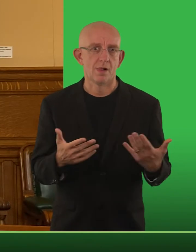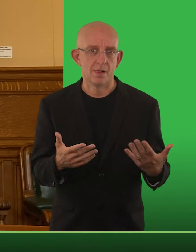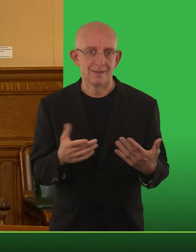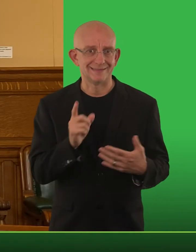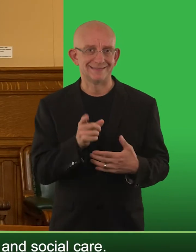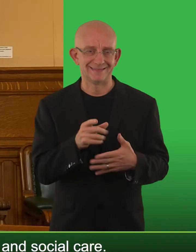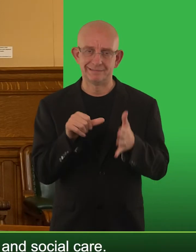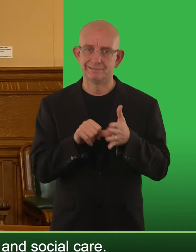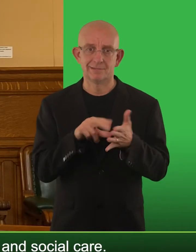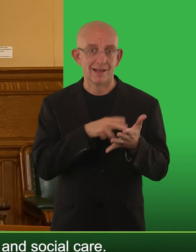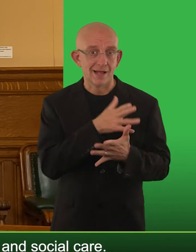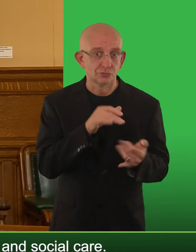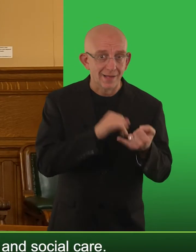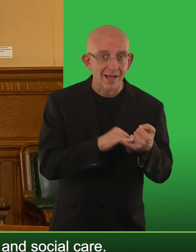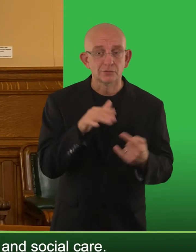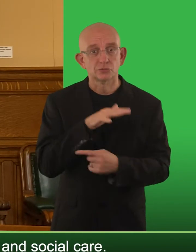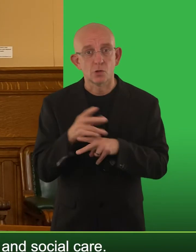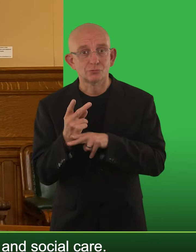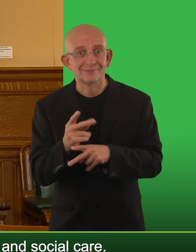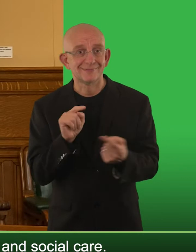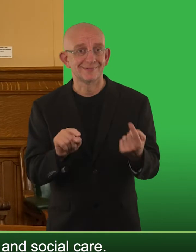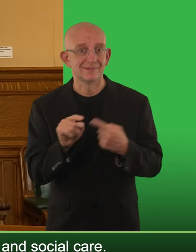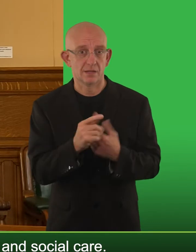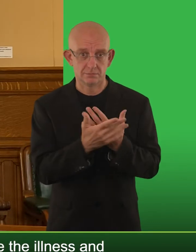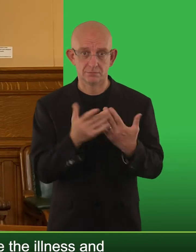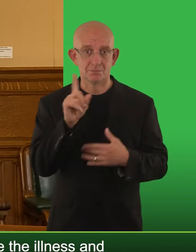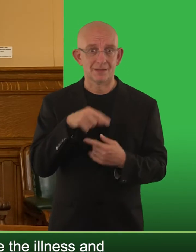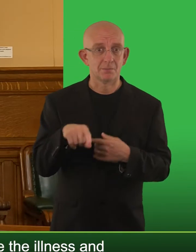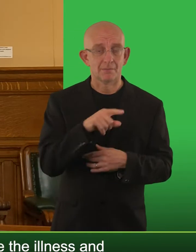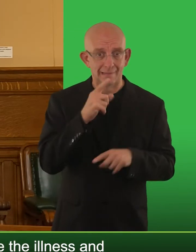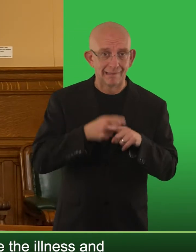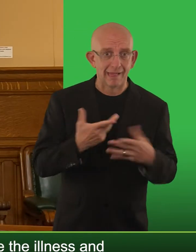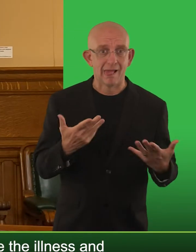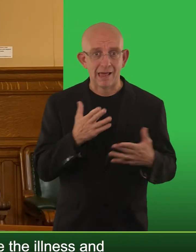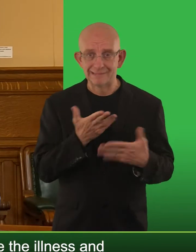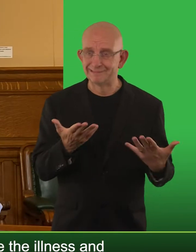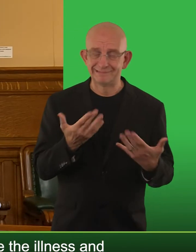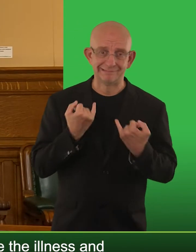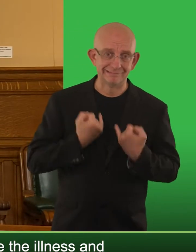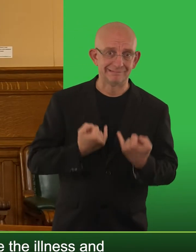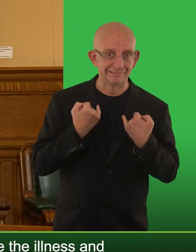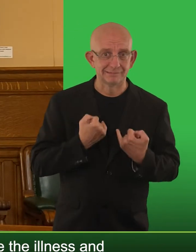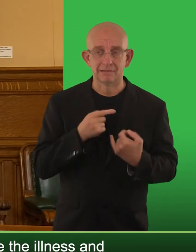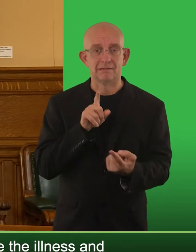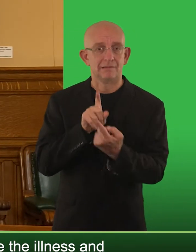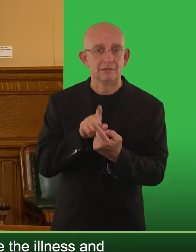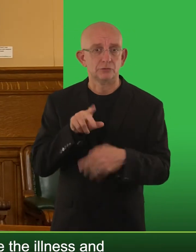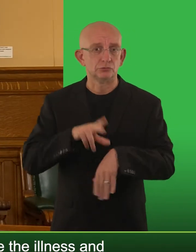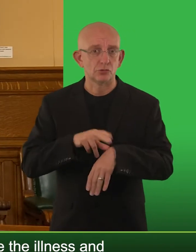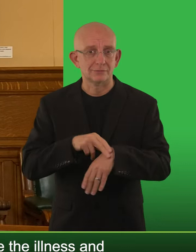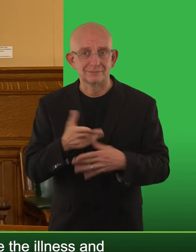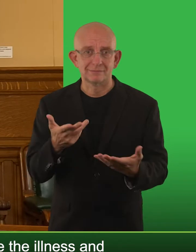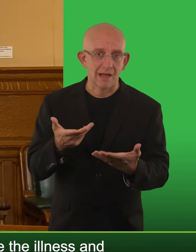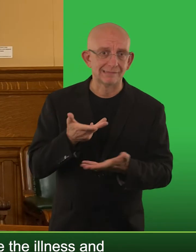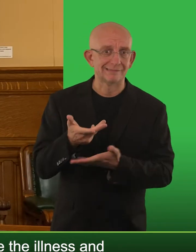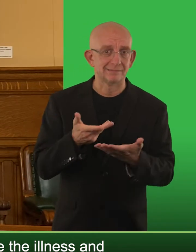wave. It is going to be an issue in the NHS and social care. There are plenty of people who have the illness, and some of them become poorly enough